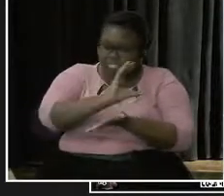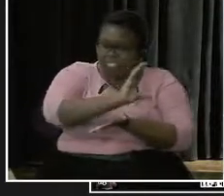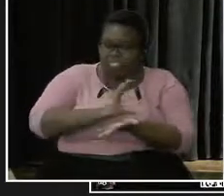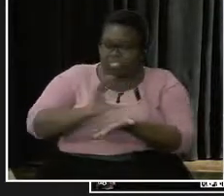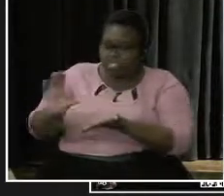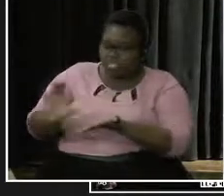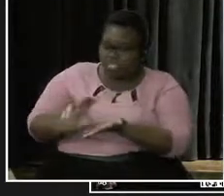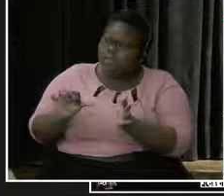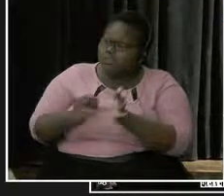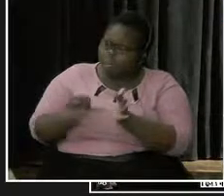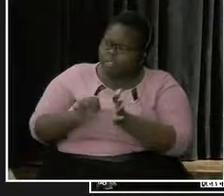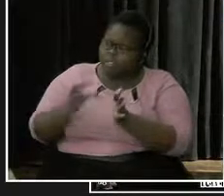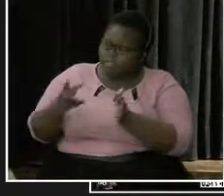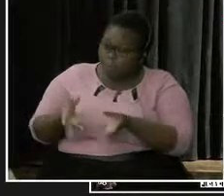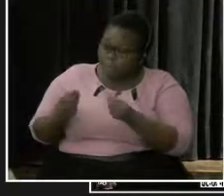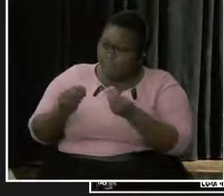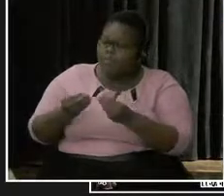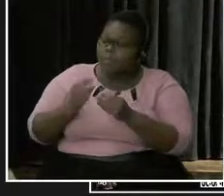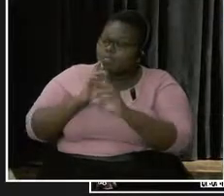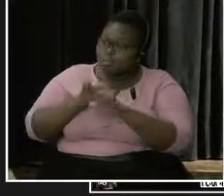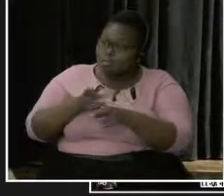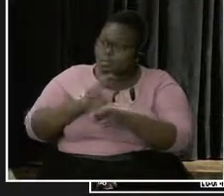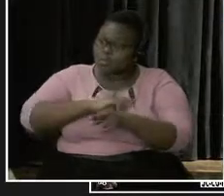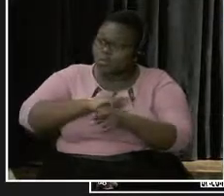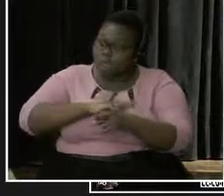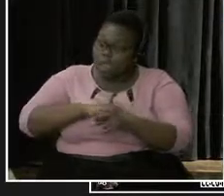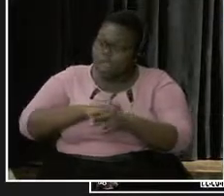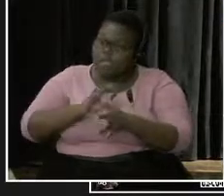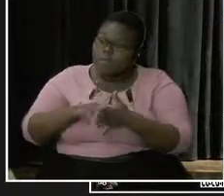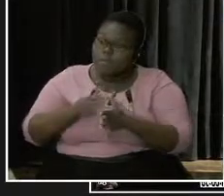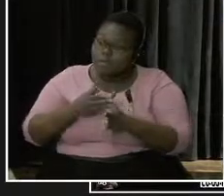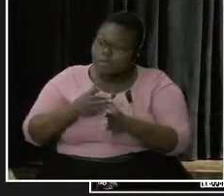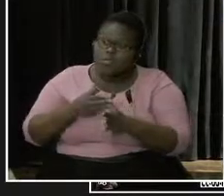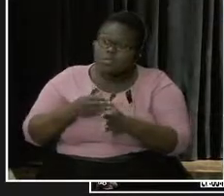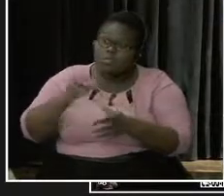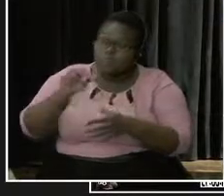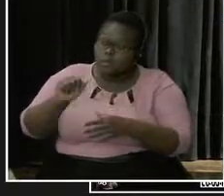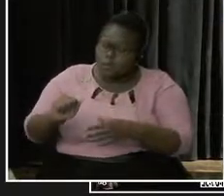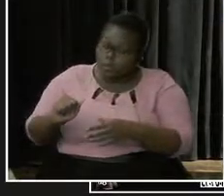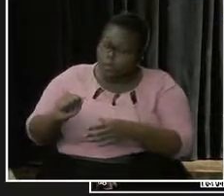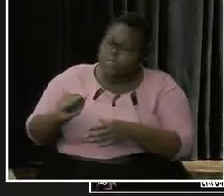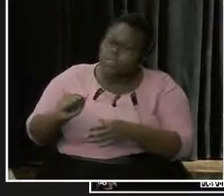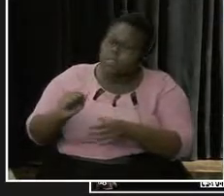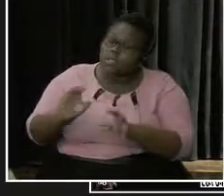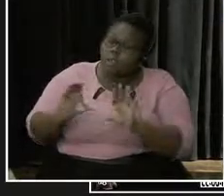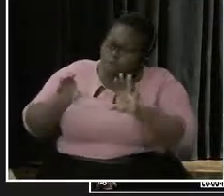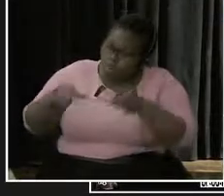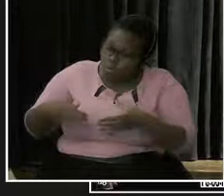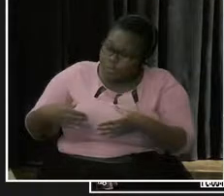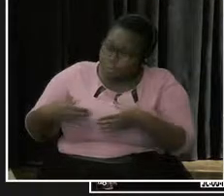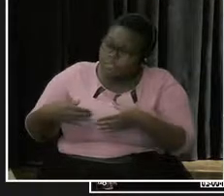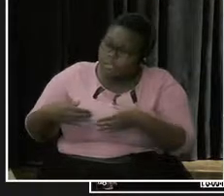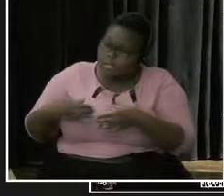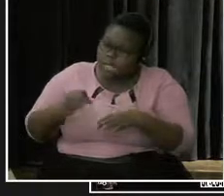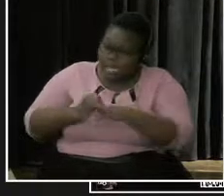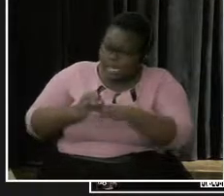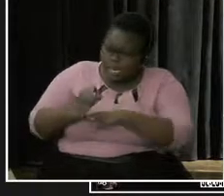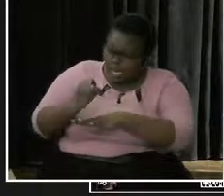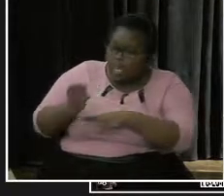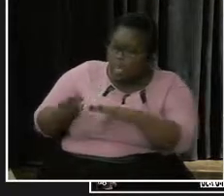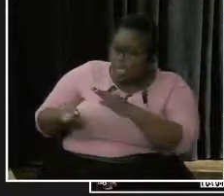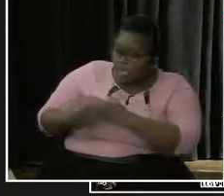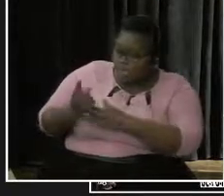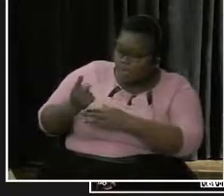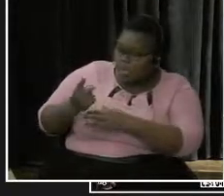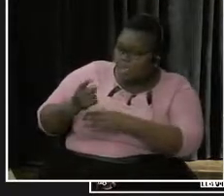these reports. And I tell you why, because on the audit committee, which was earlier, the mayor spoke warmly